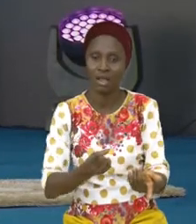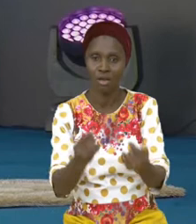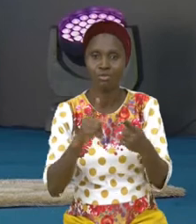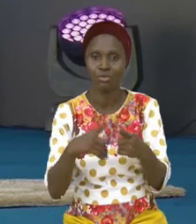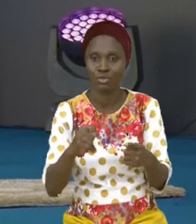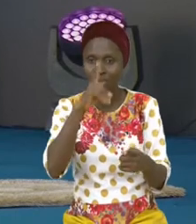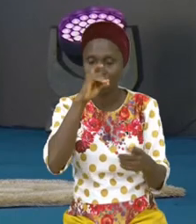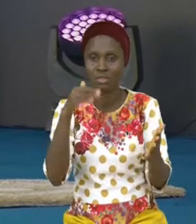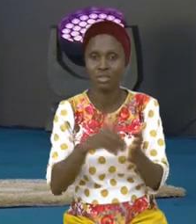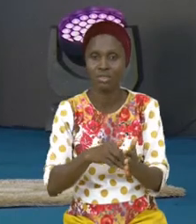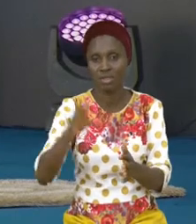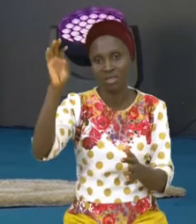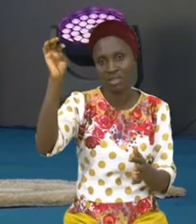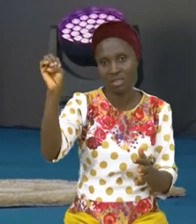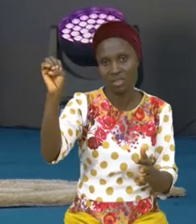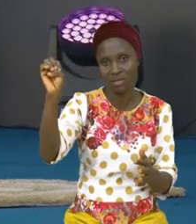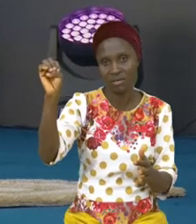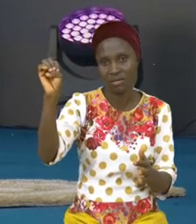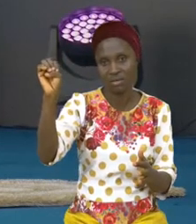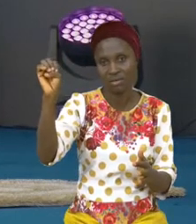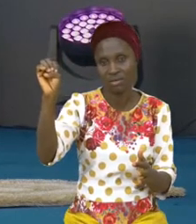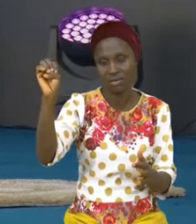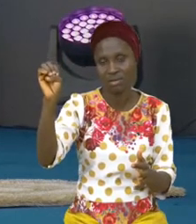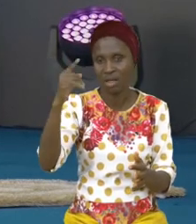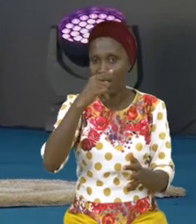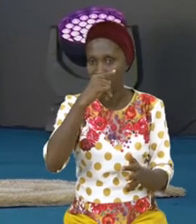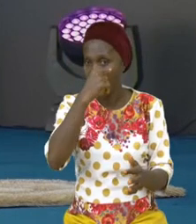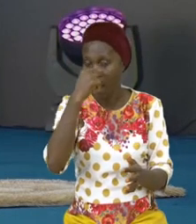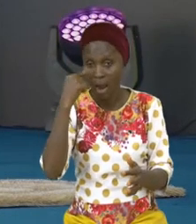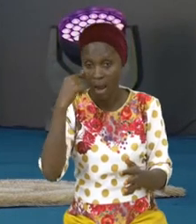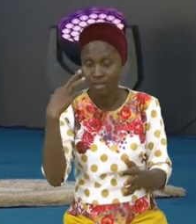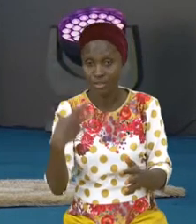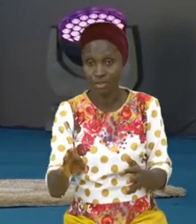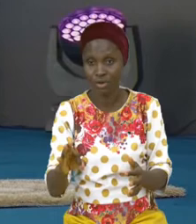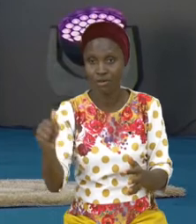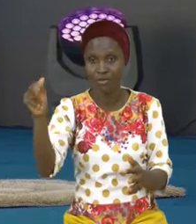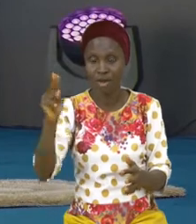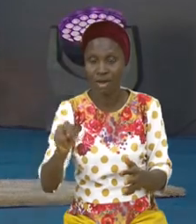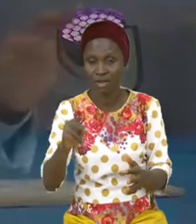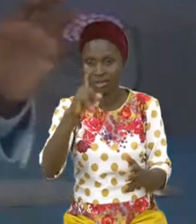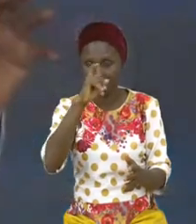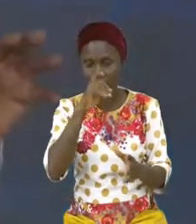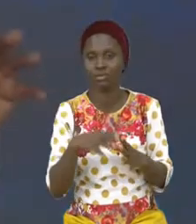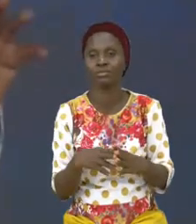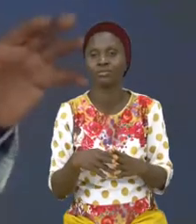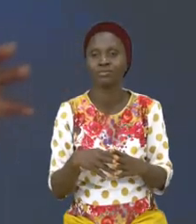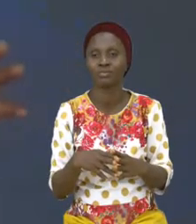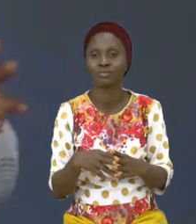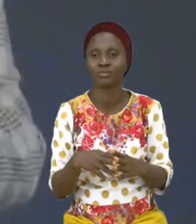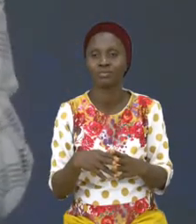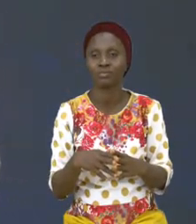e the eyes of an eagle the eyes of an ego you know in